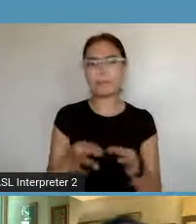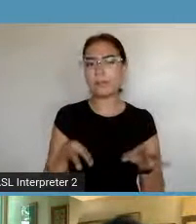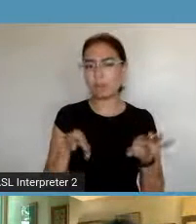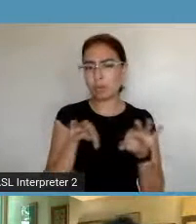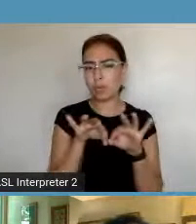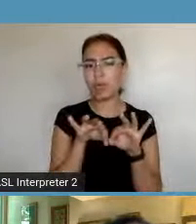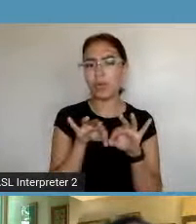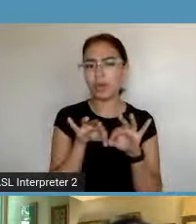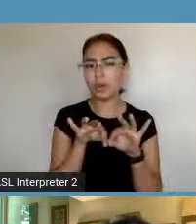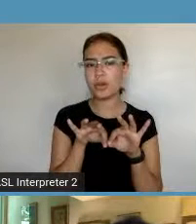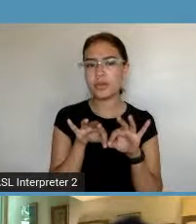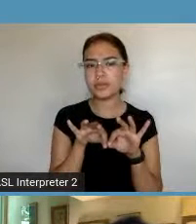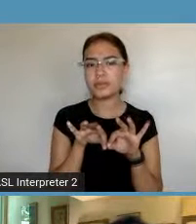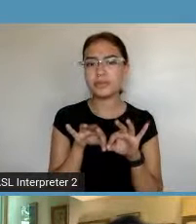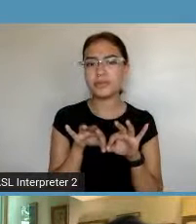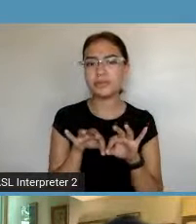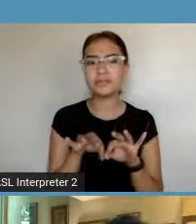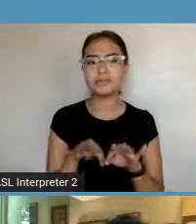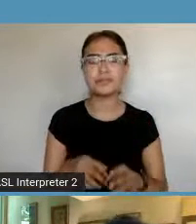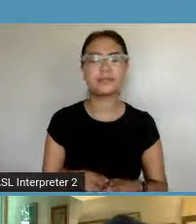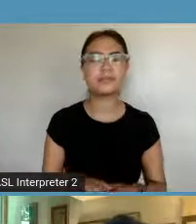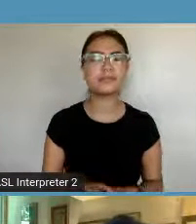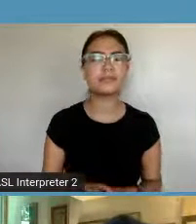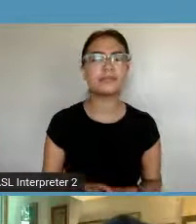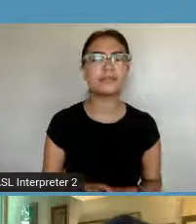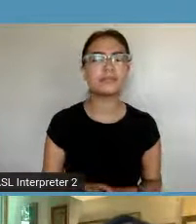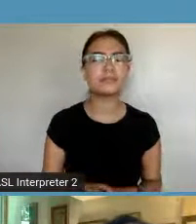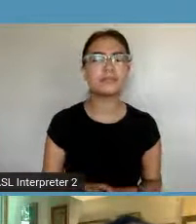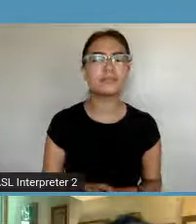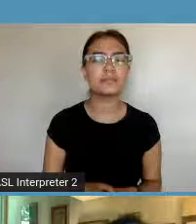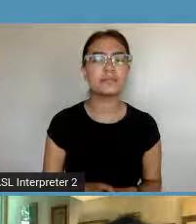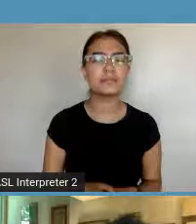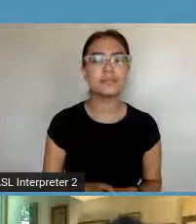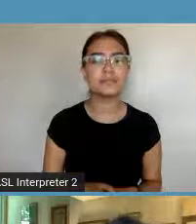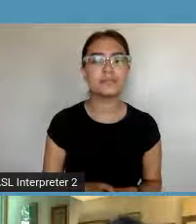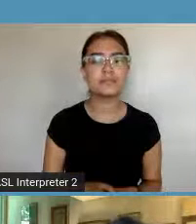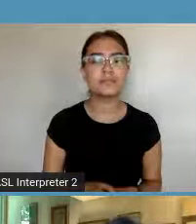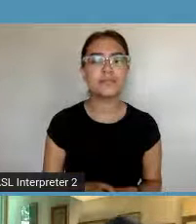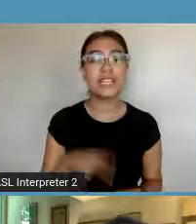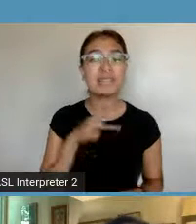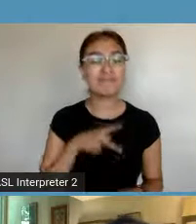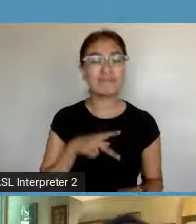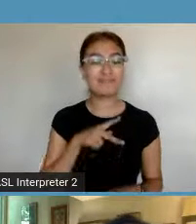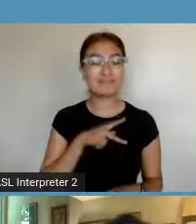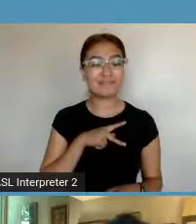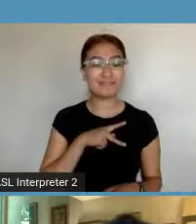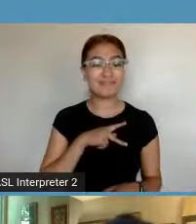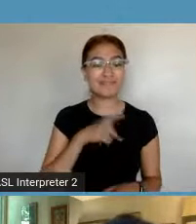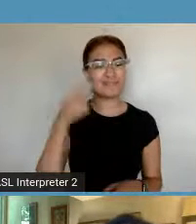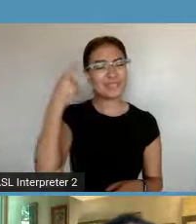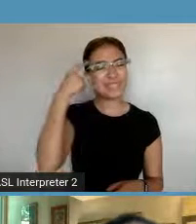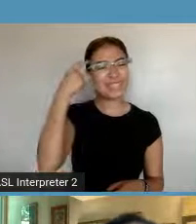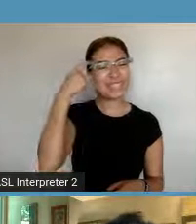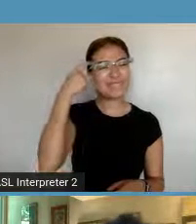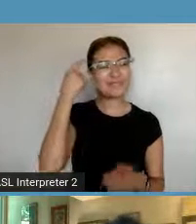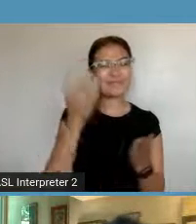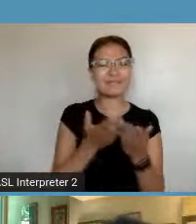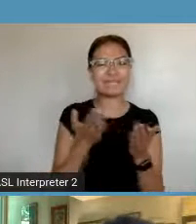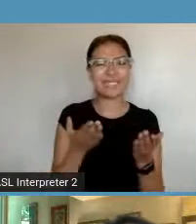just personal and you know, intellectual concepts that